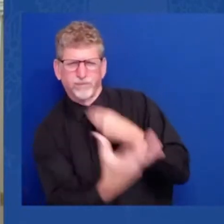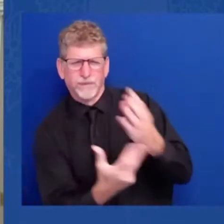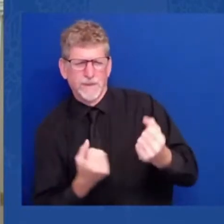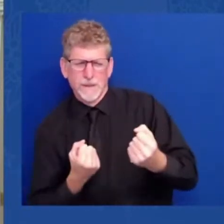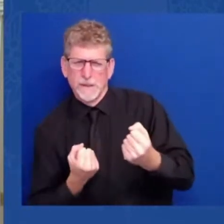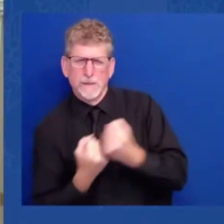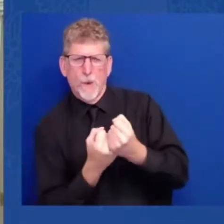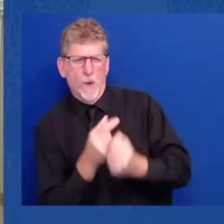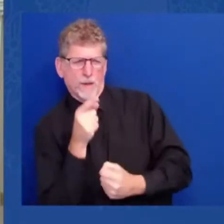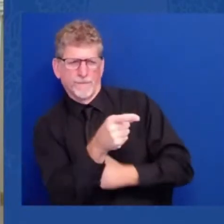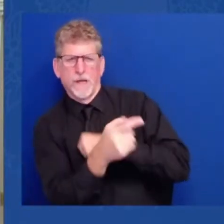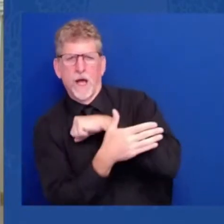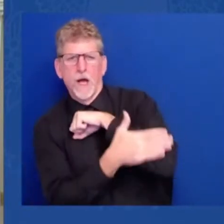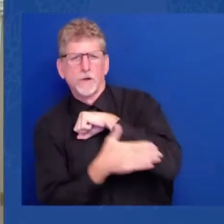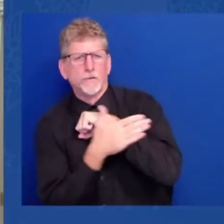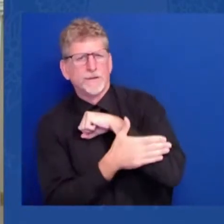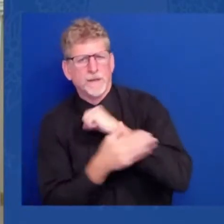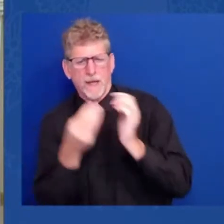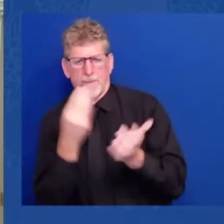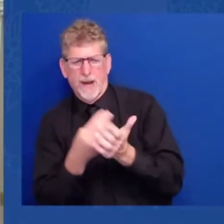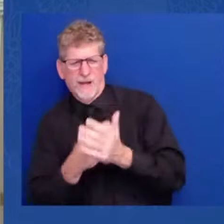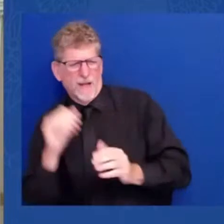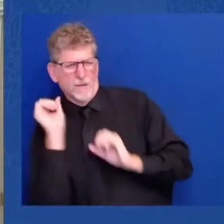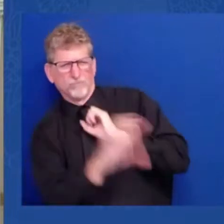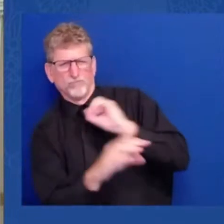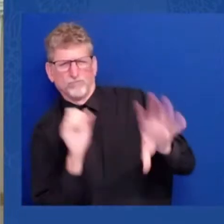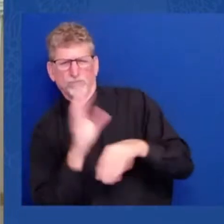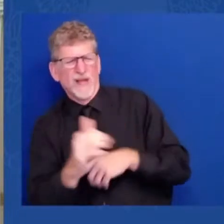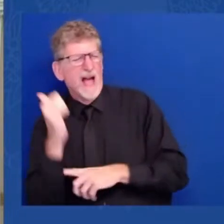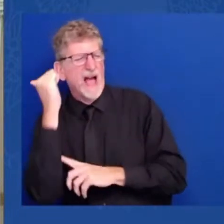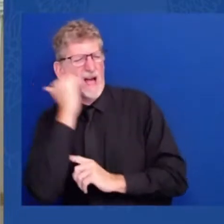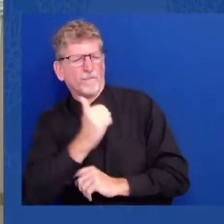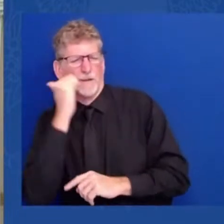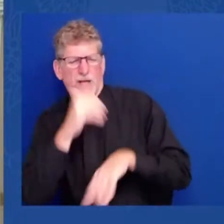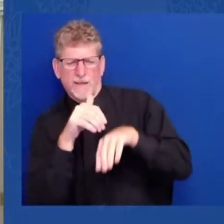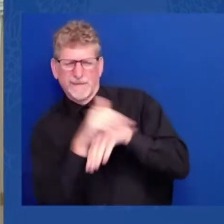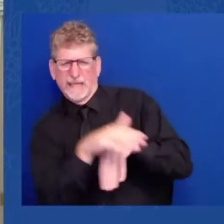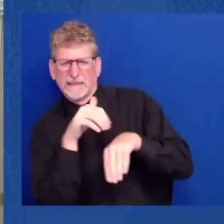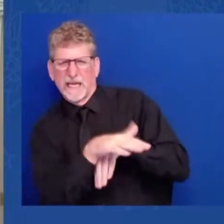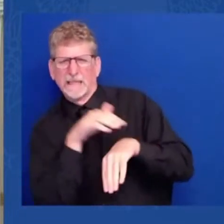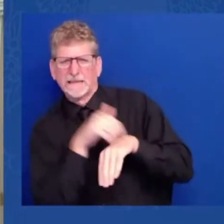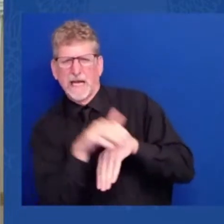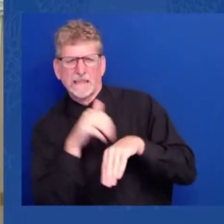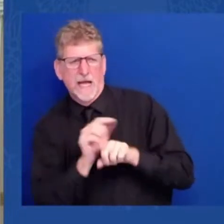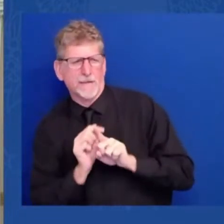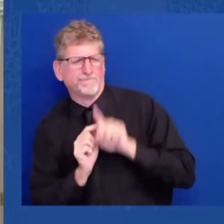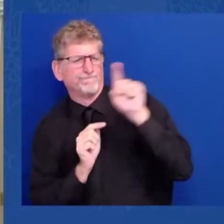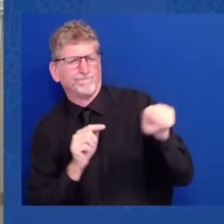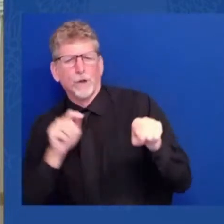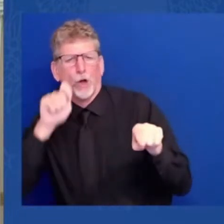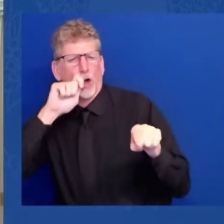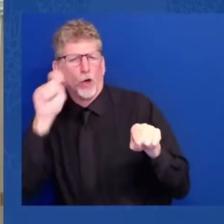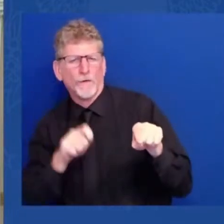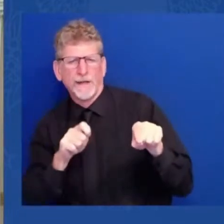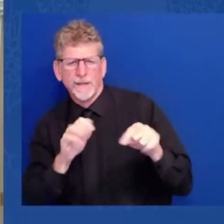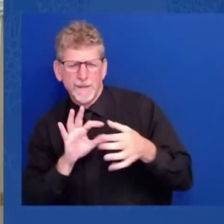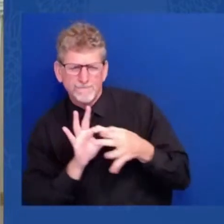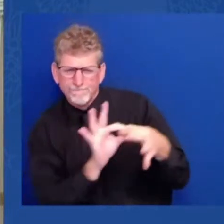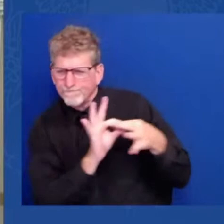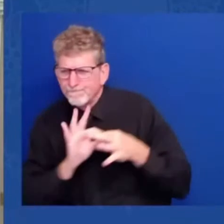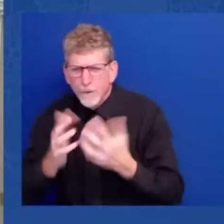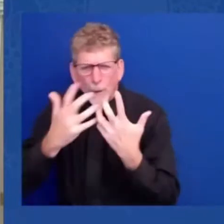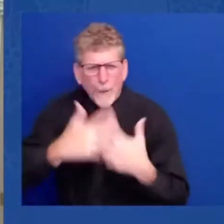ones coordinating the delivery of our allies and partners of similar weapons, from Germany to Finland to the